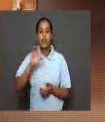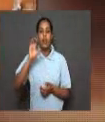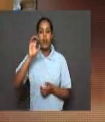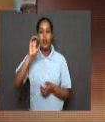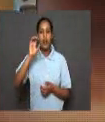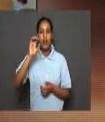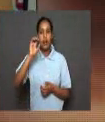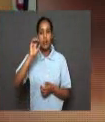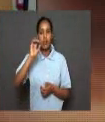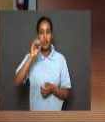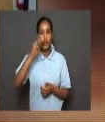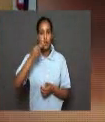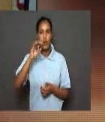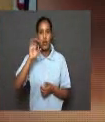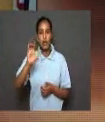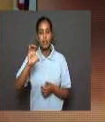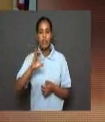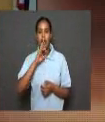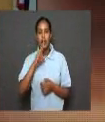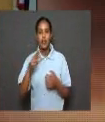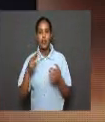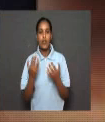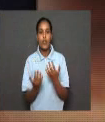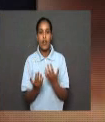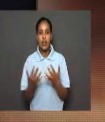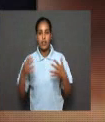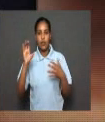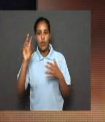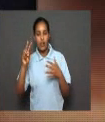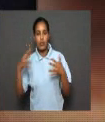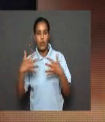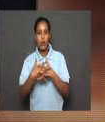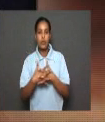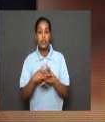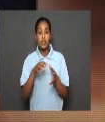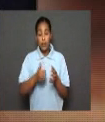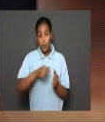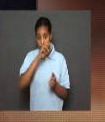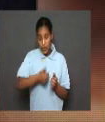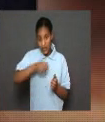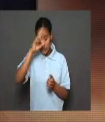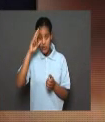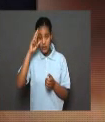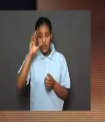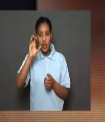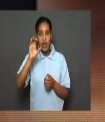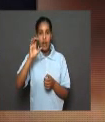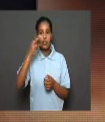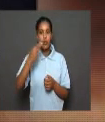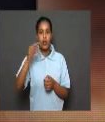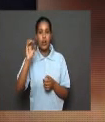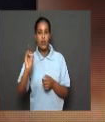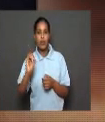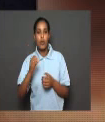Hydrocarbons are covalent compounds. The main reason that hydrocarbons burn